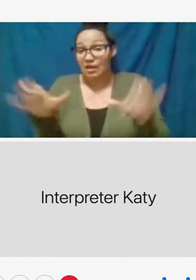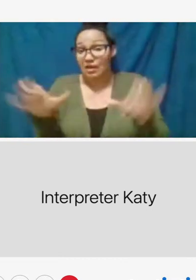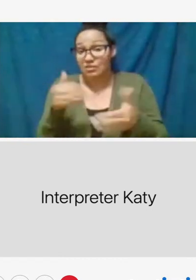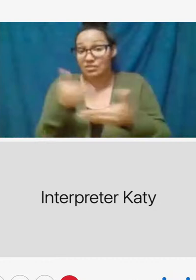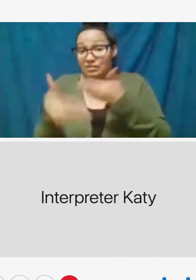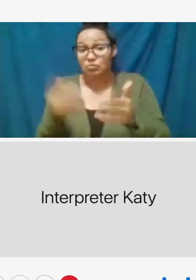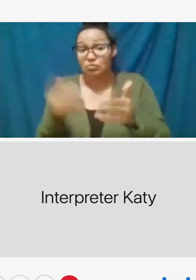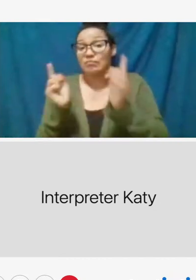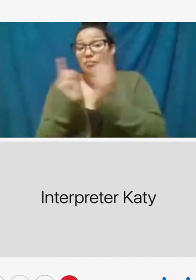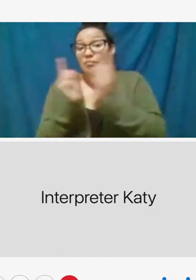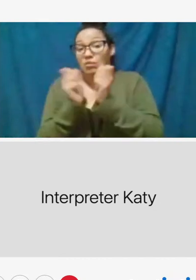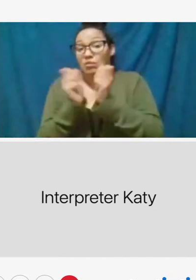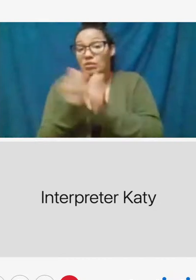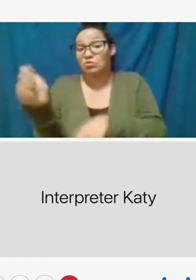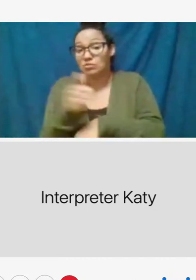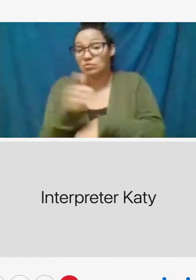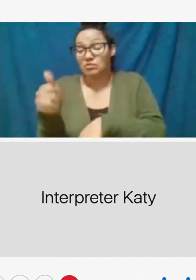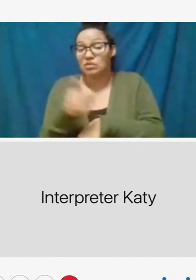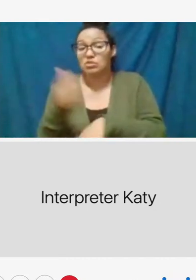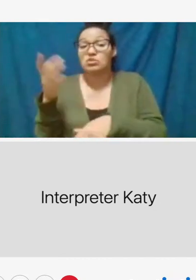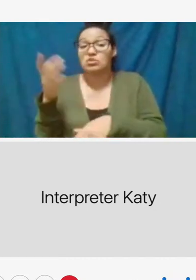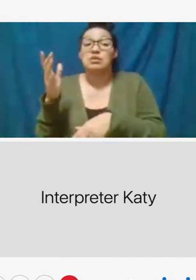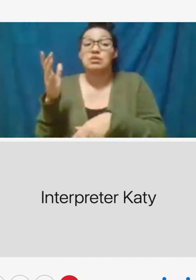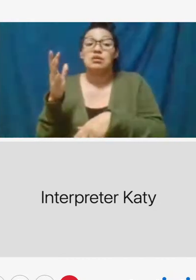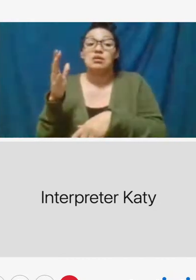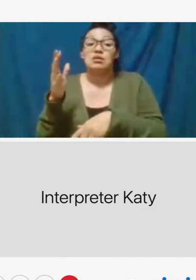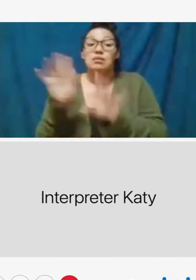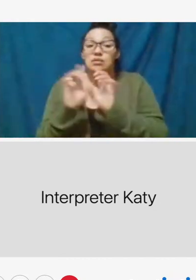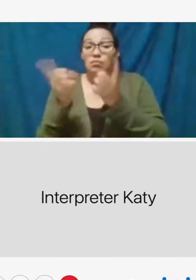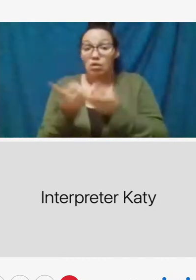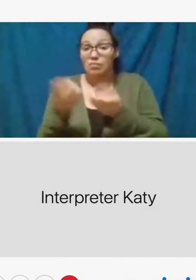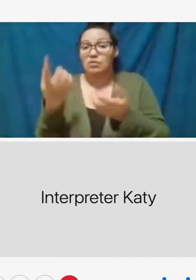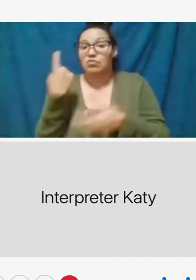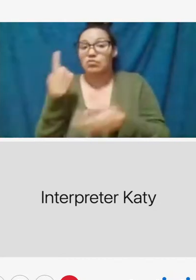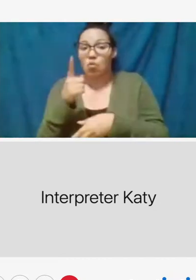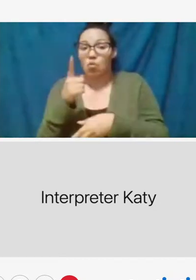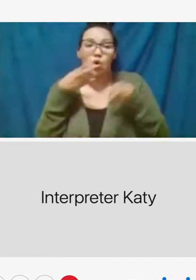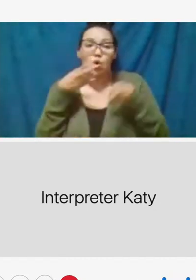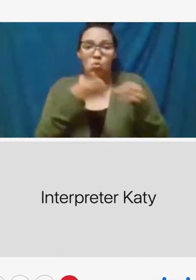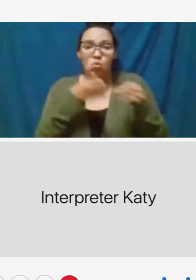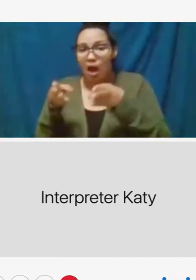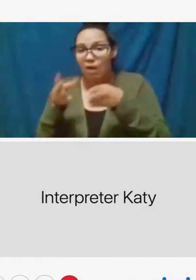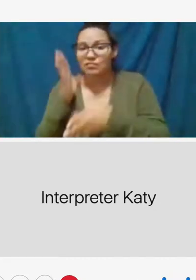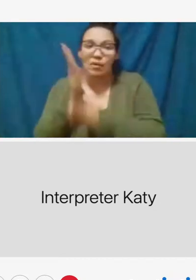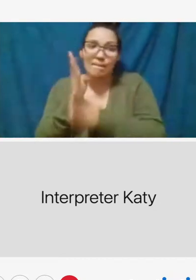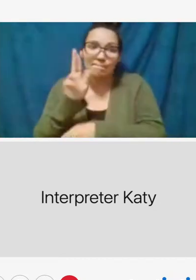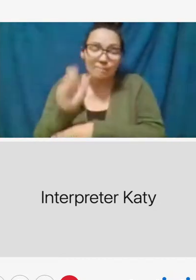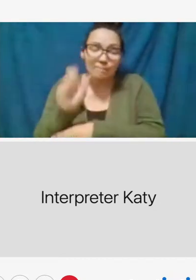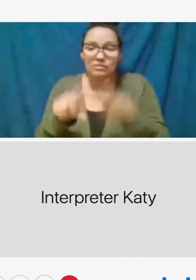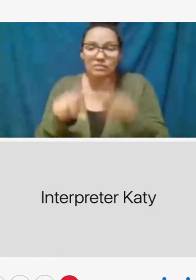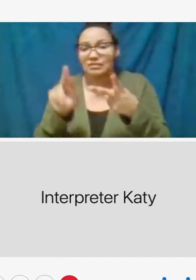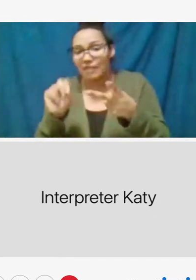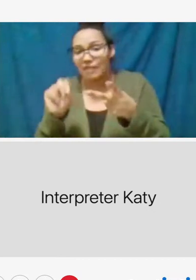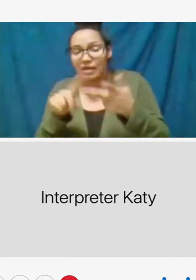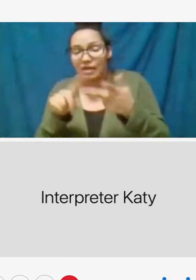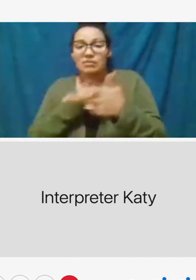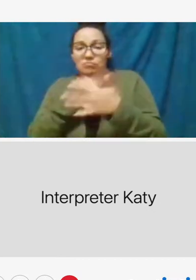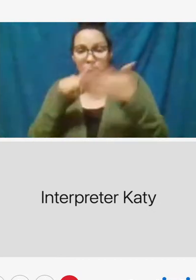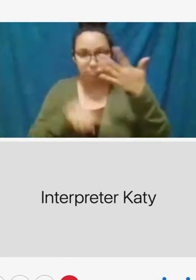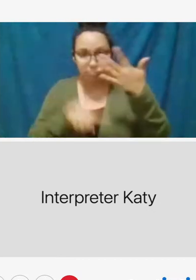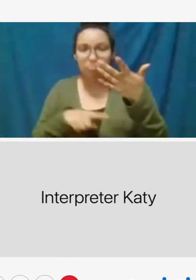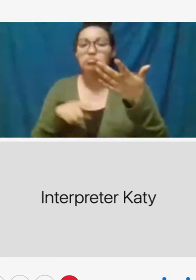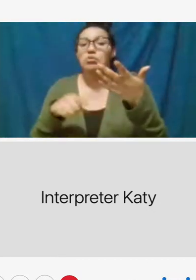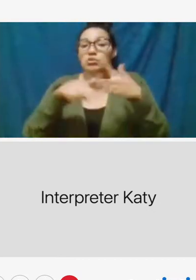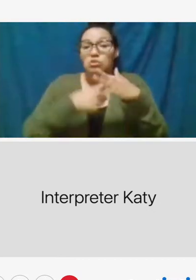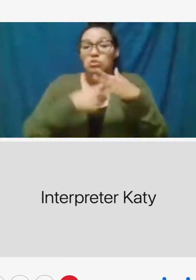routes start and end times um different options we've developed a comprehensive late start committee and I'm going to go into